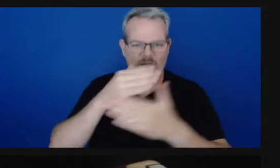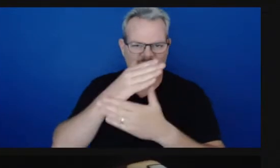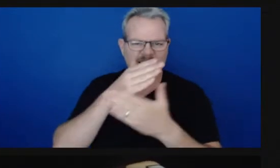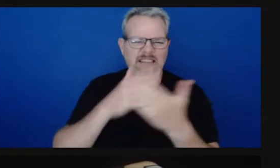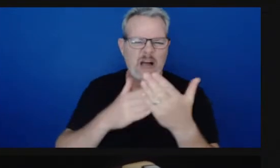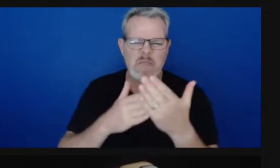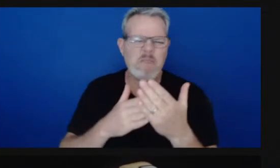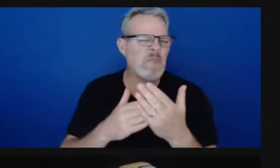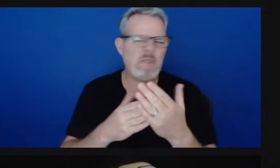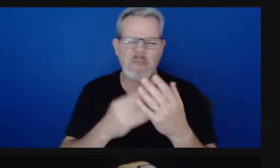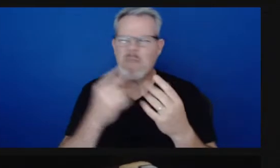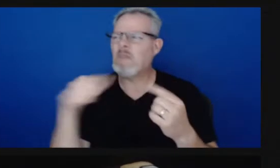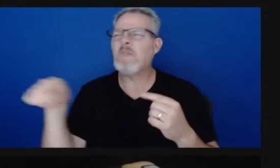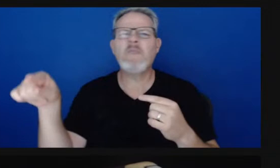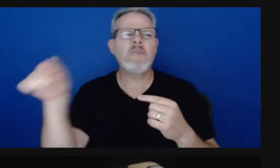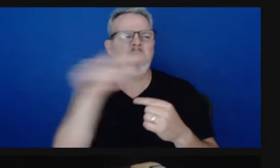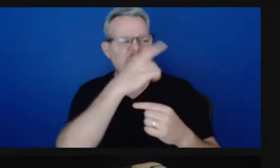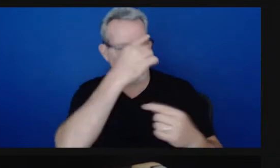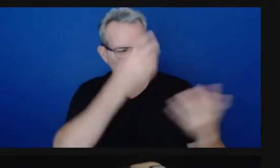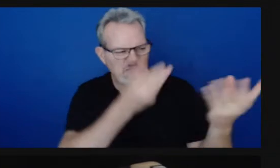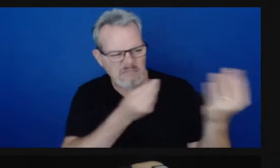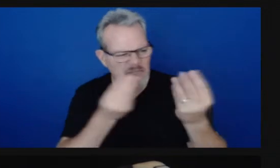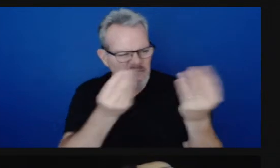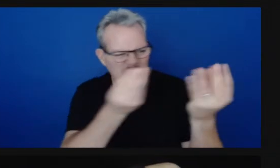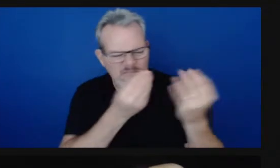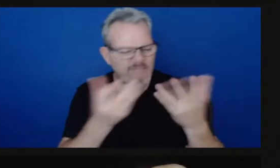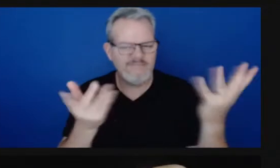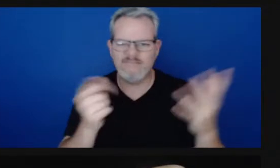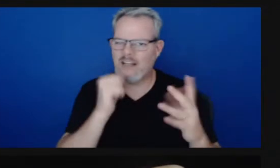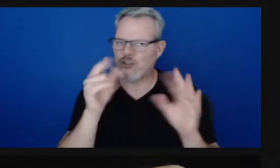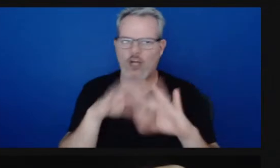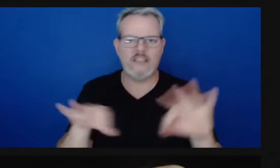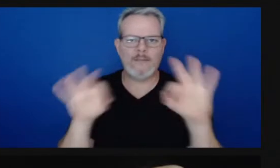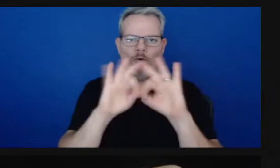not as important as these other more convincing signals.